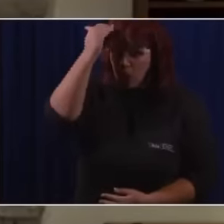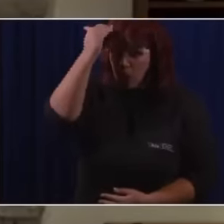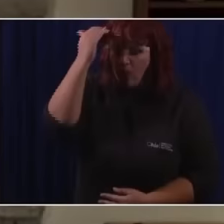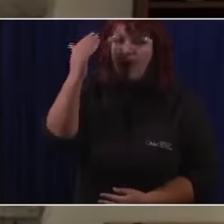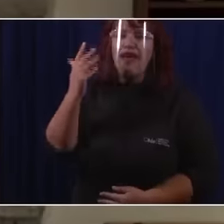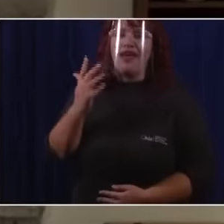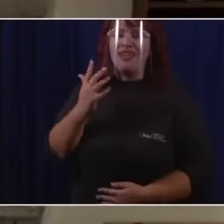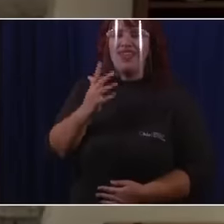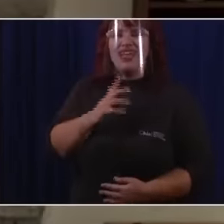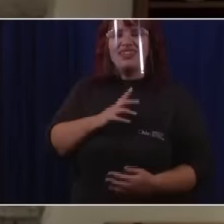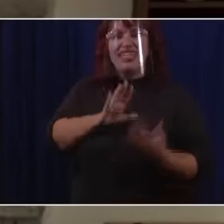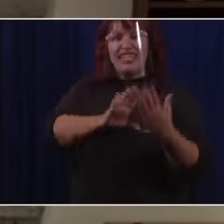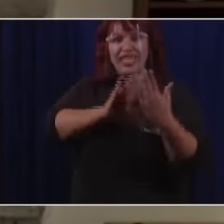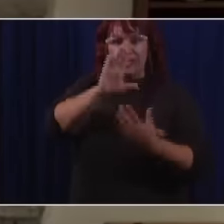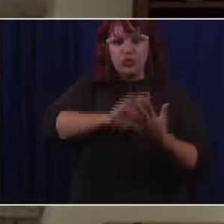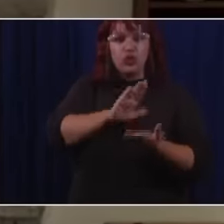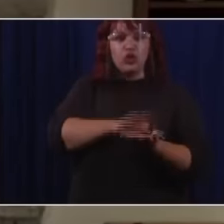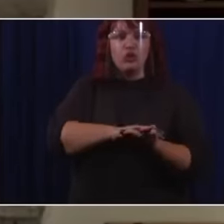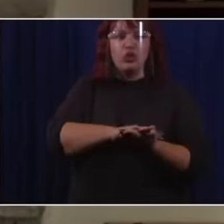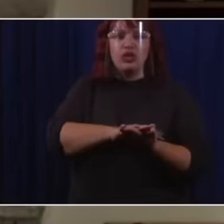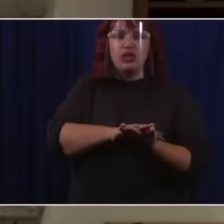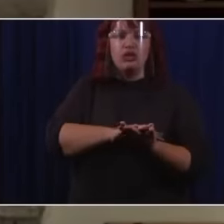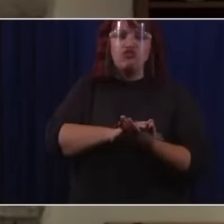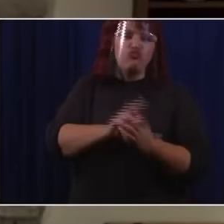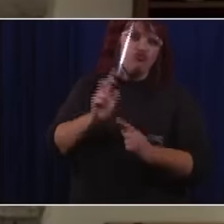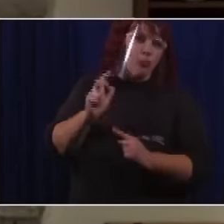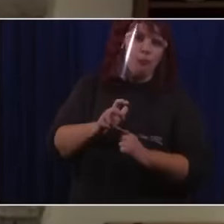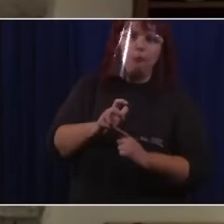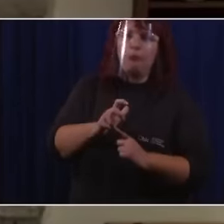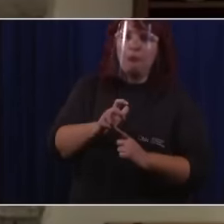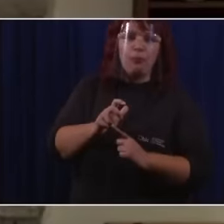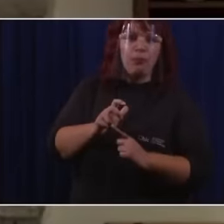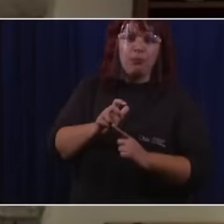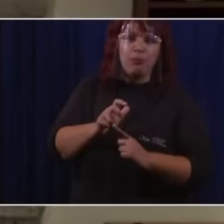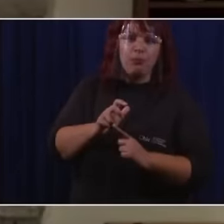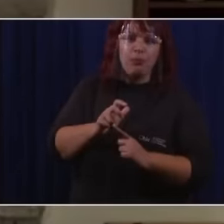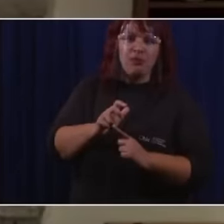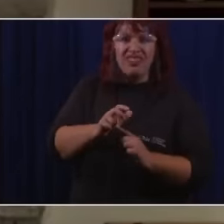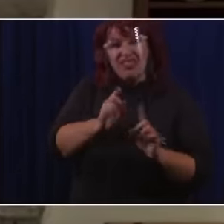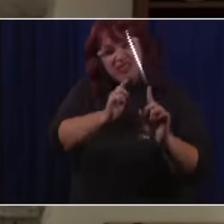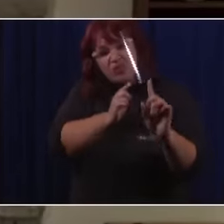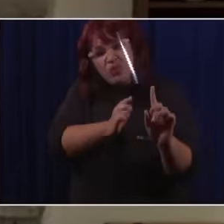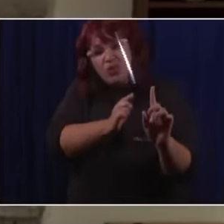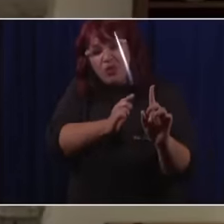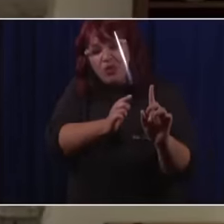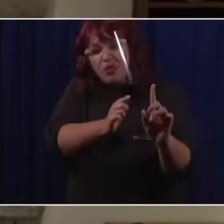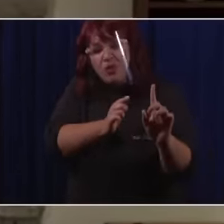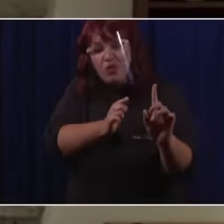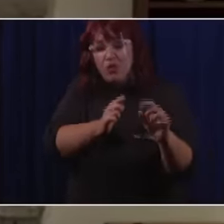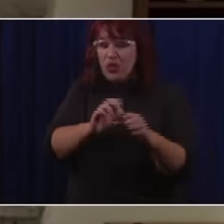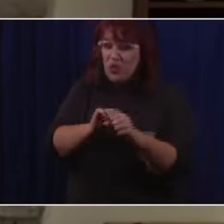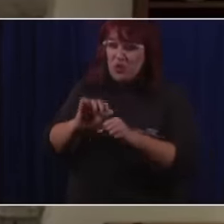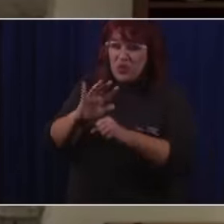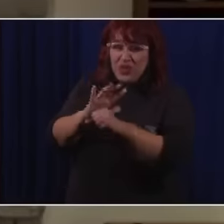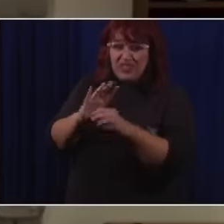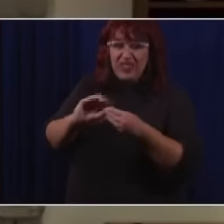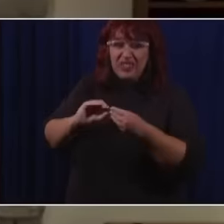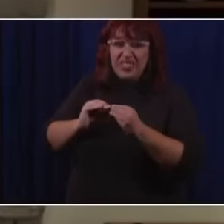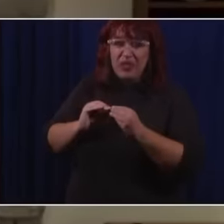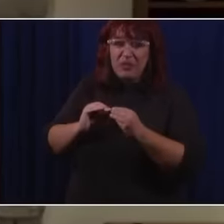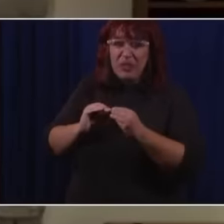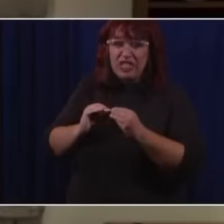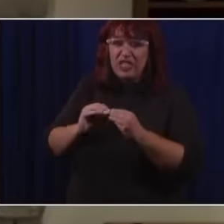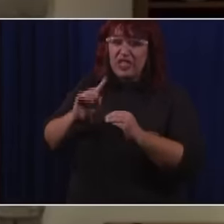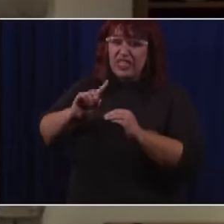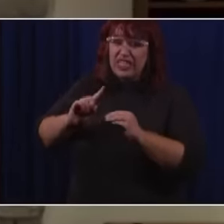that's kind of where we would hope to get, but we can't get there when we've got these high numbers. So we've got